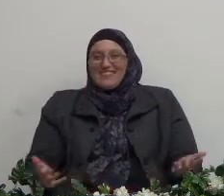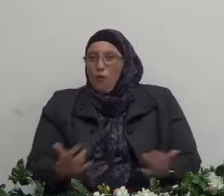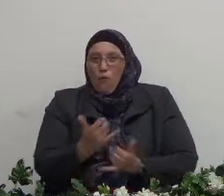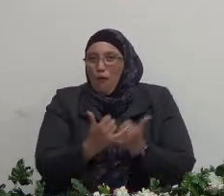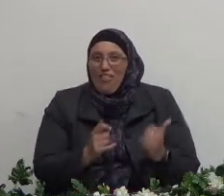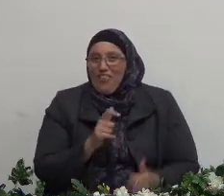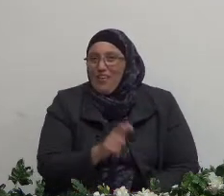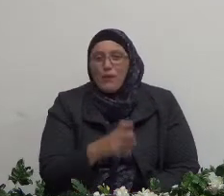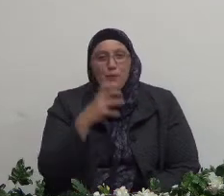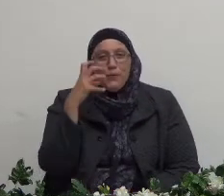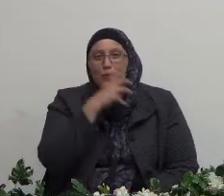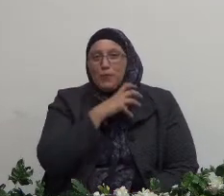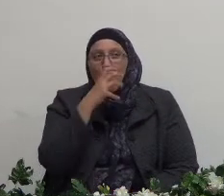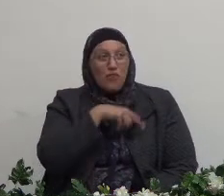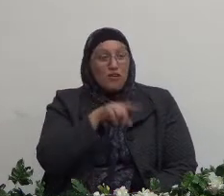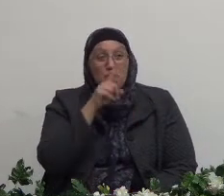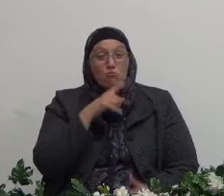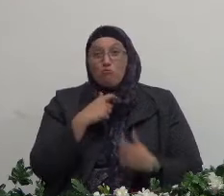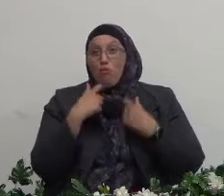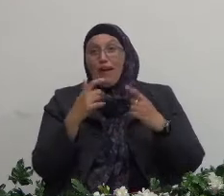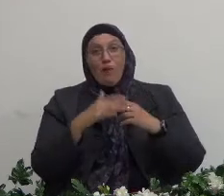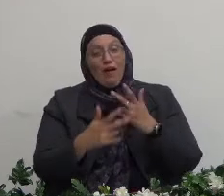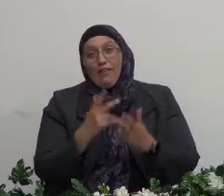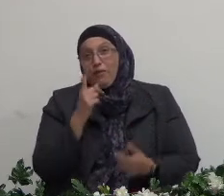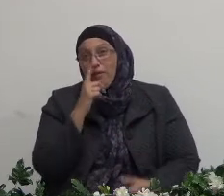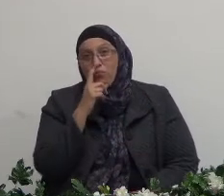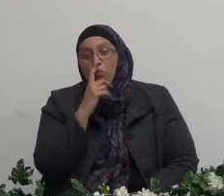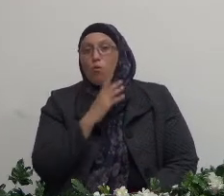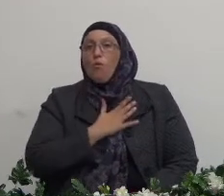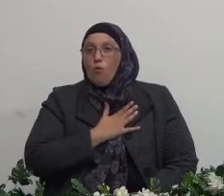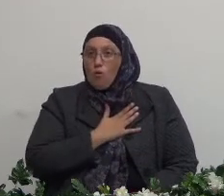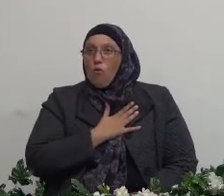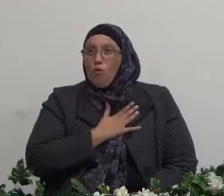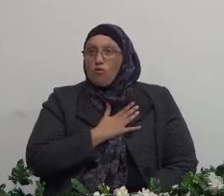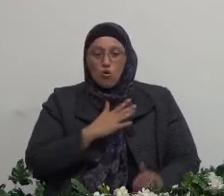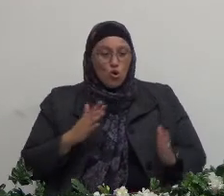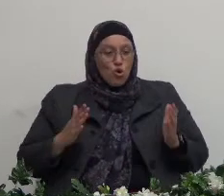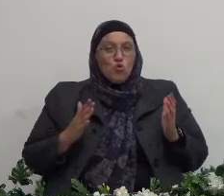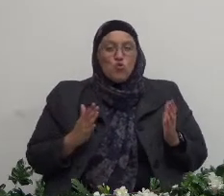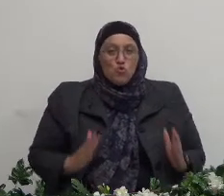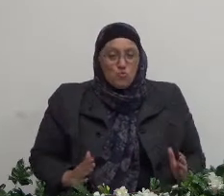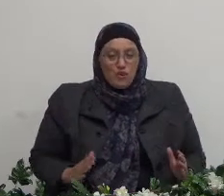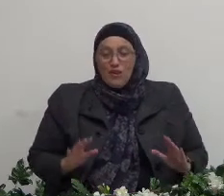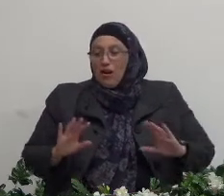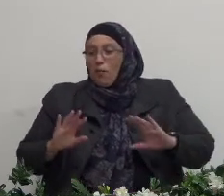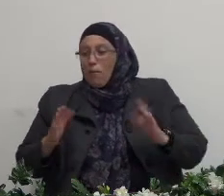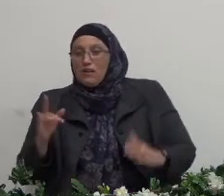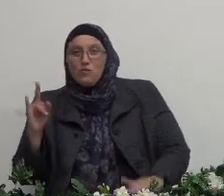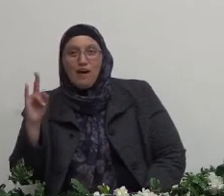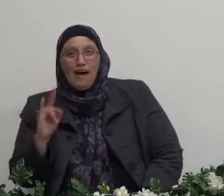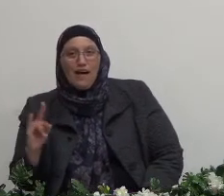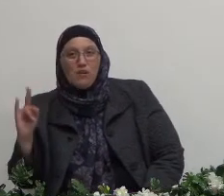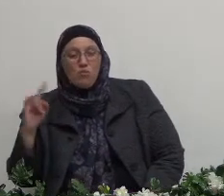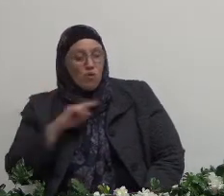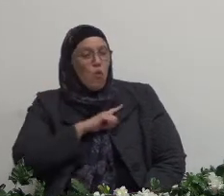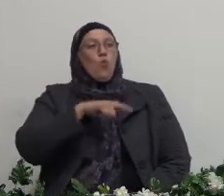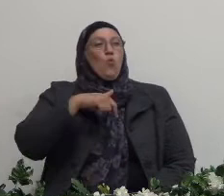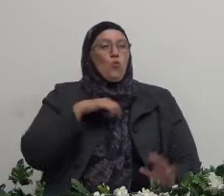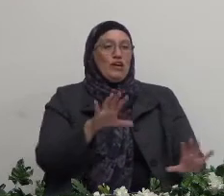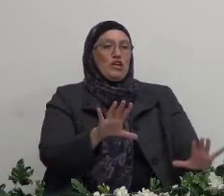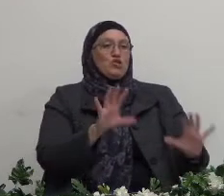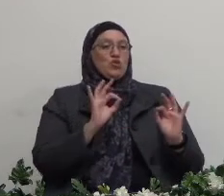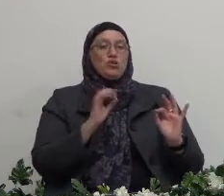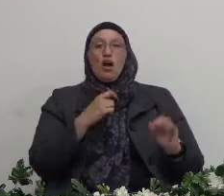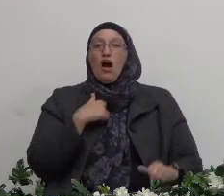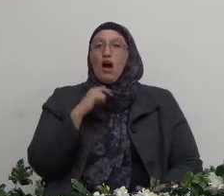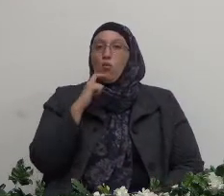to anything else. So the difference between a human and an animal is we choose what we're going to eat. Could you imagine if